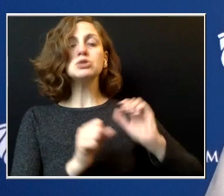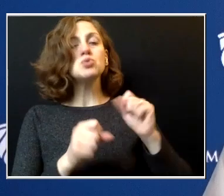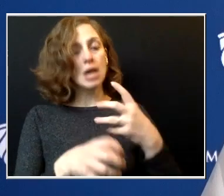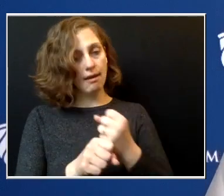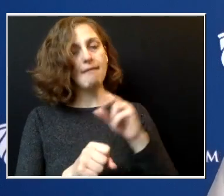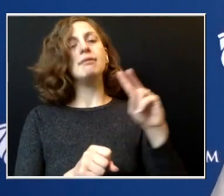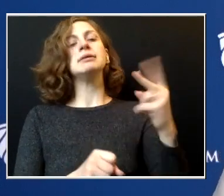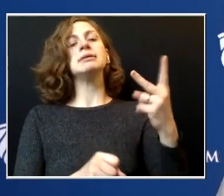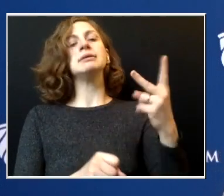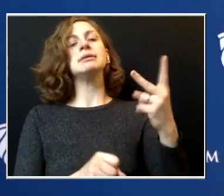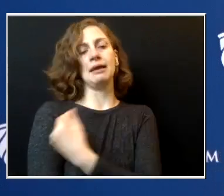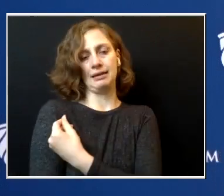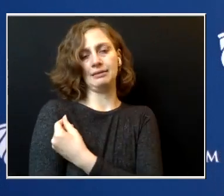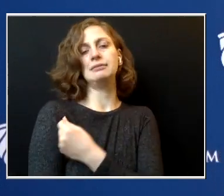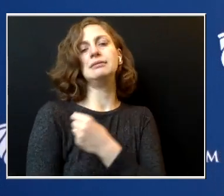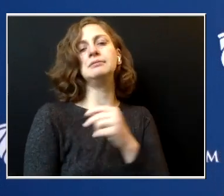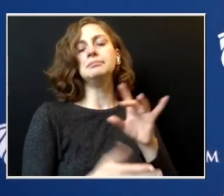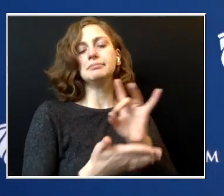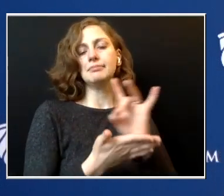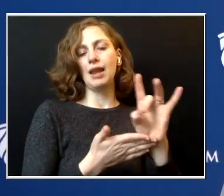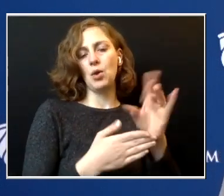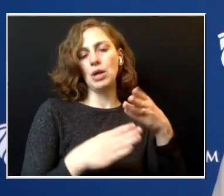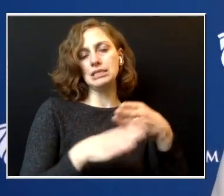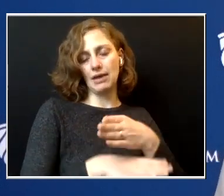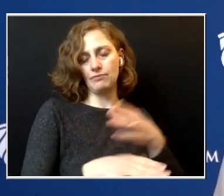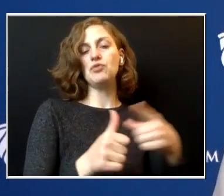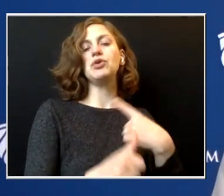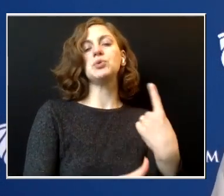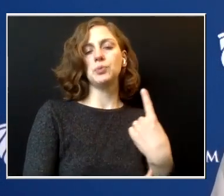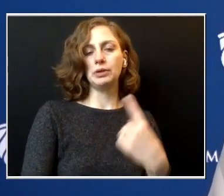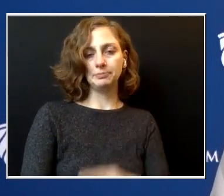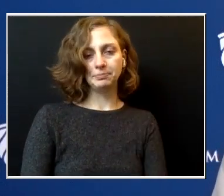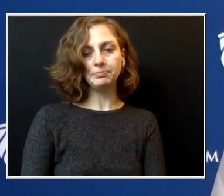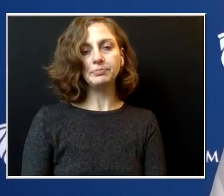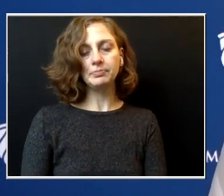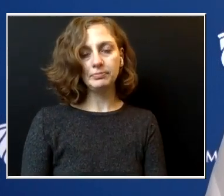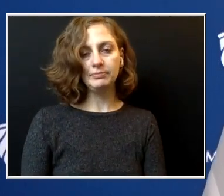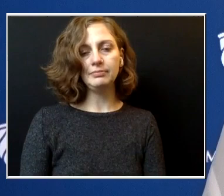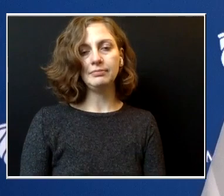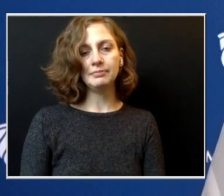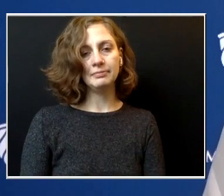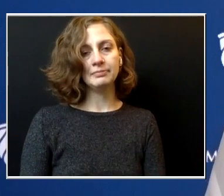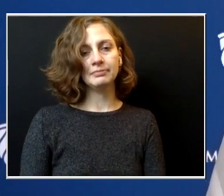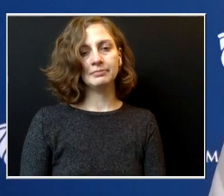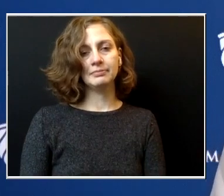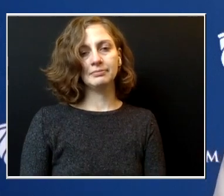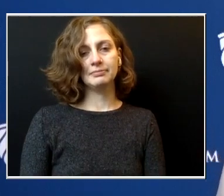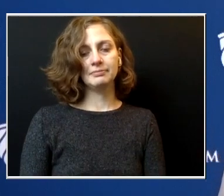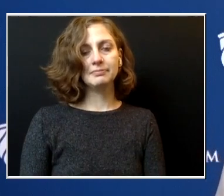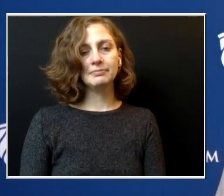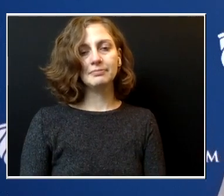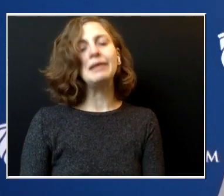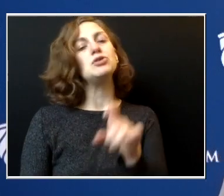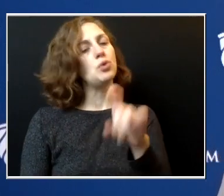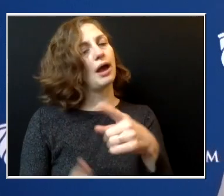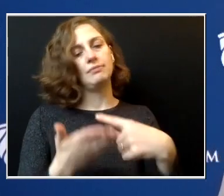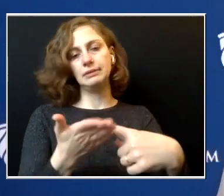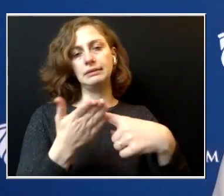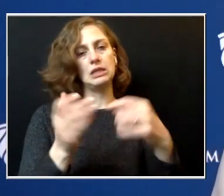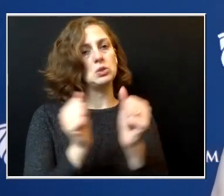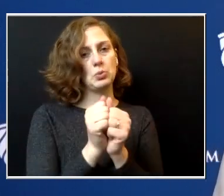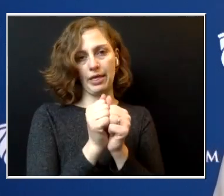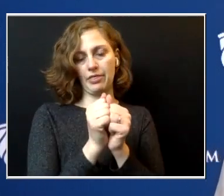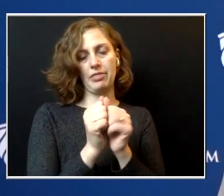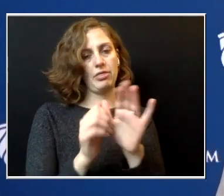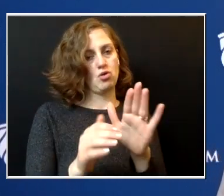8 weeks after that initial dose. And that is going to be in conversations with your primary care provider or your medical